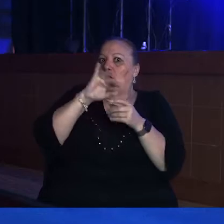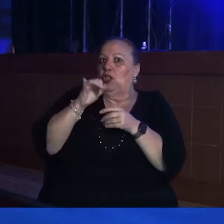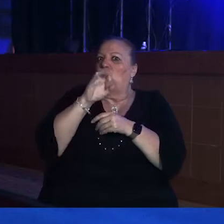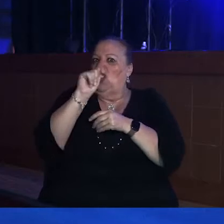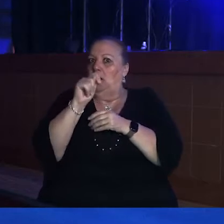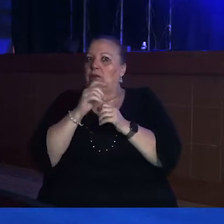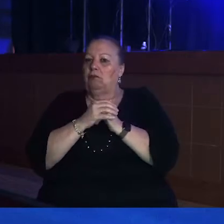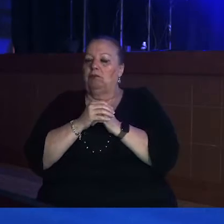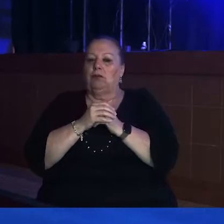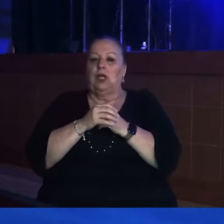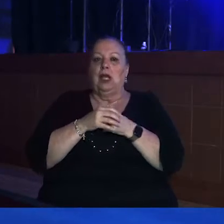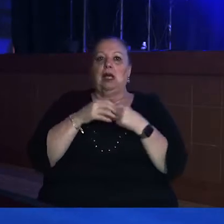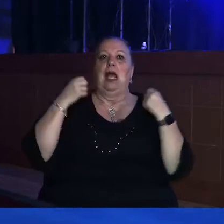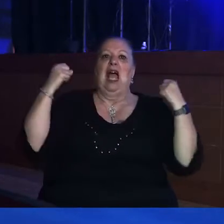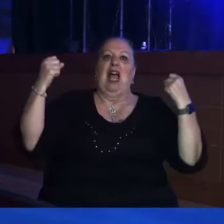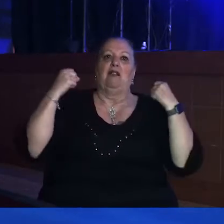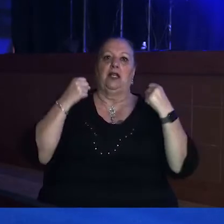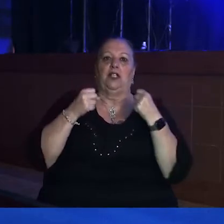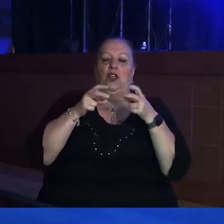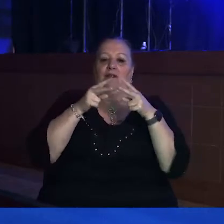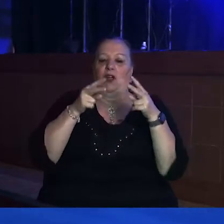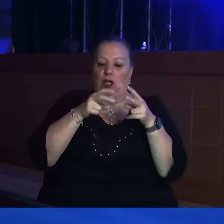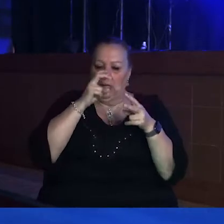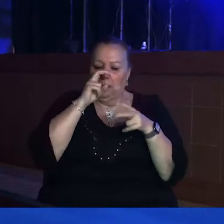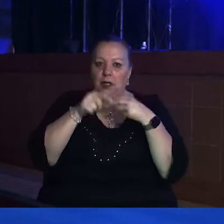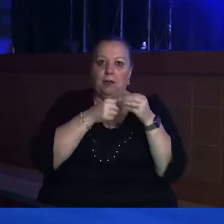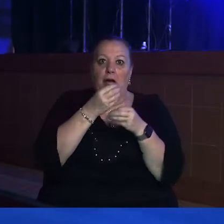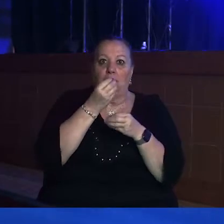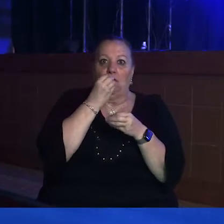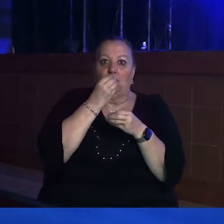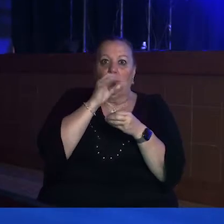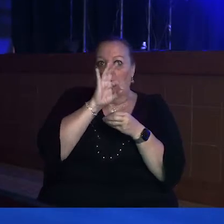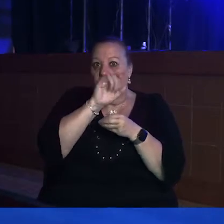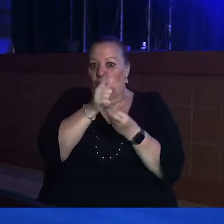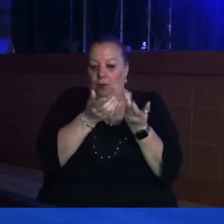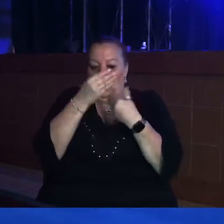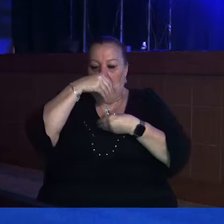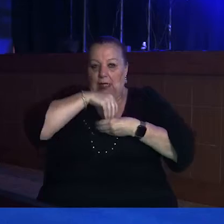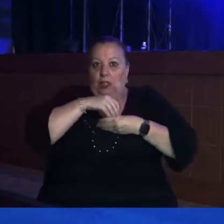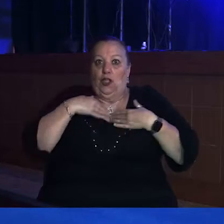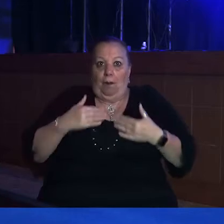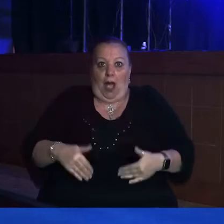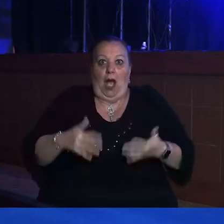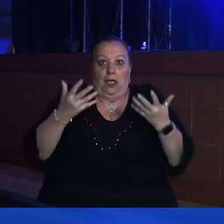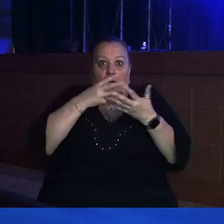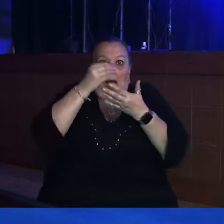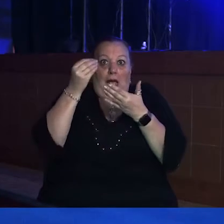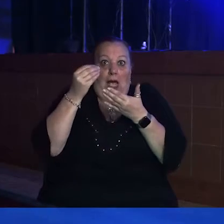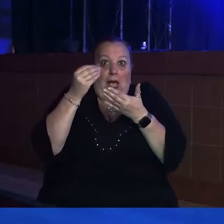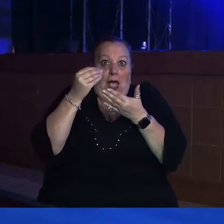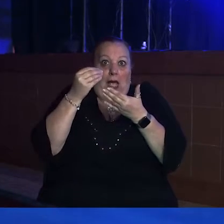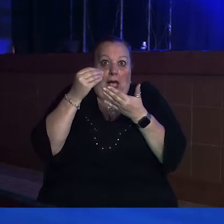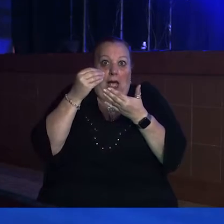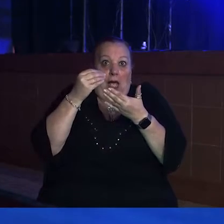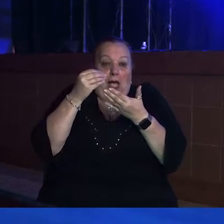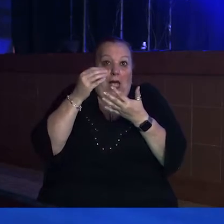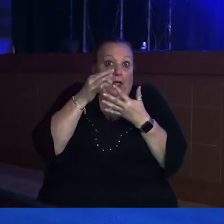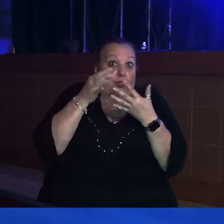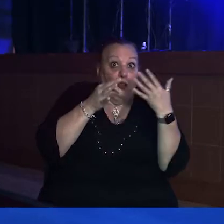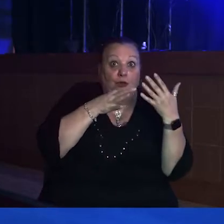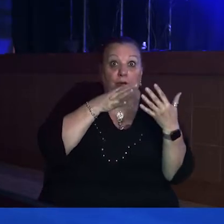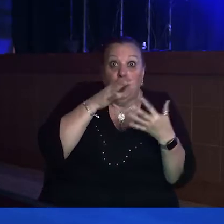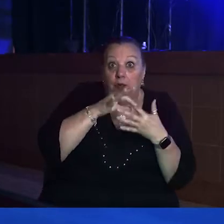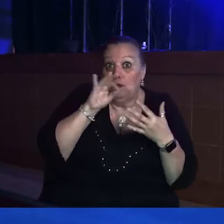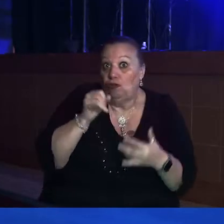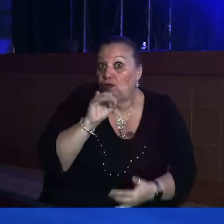Athletes are very disciplined about the food, the fuel that they put into their bodies, and choosy mothers choose Jif. We